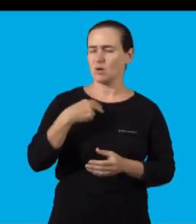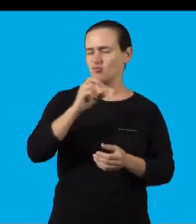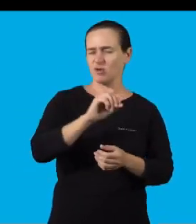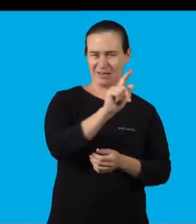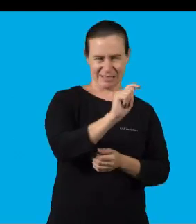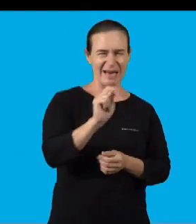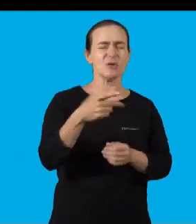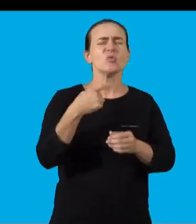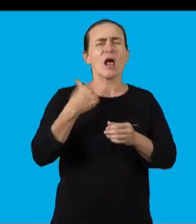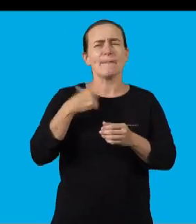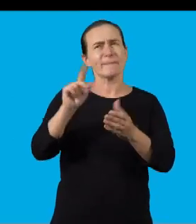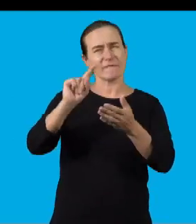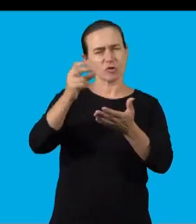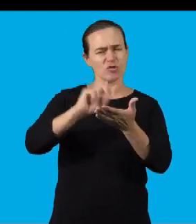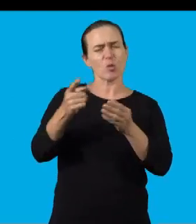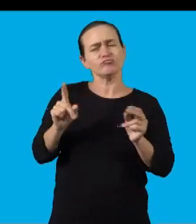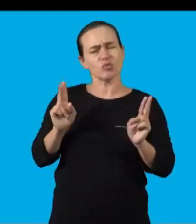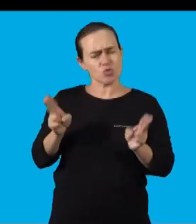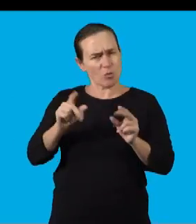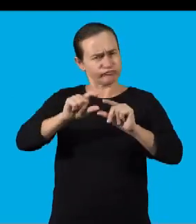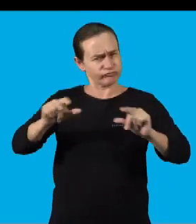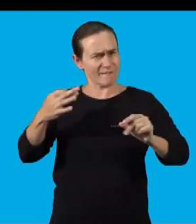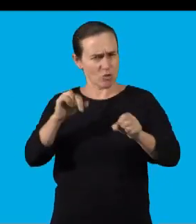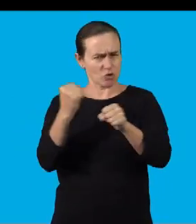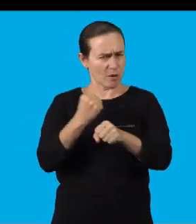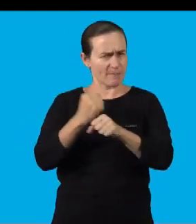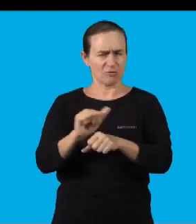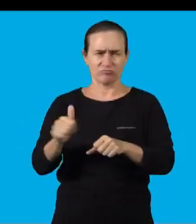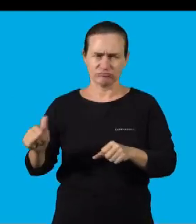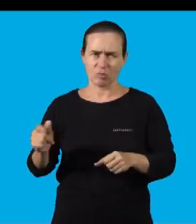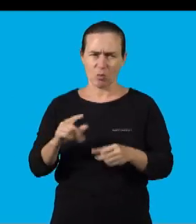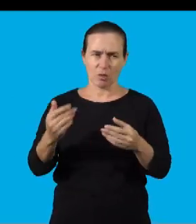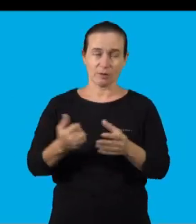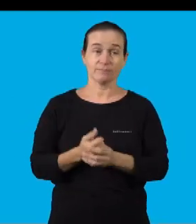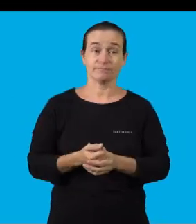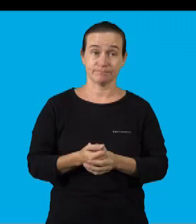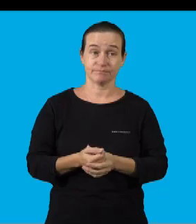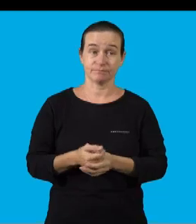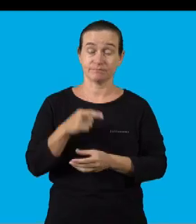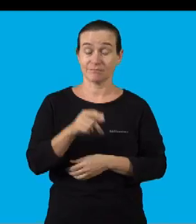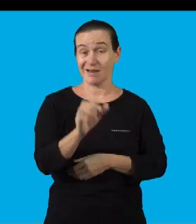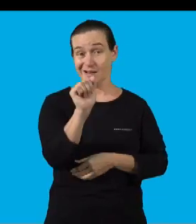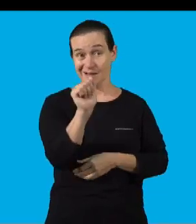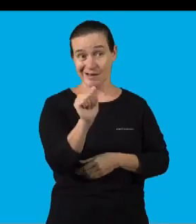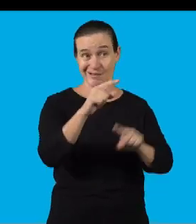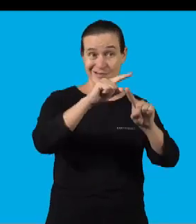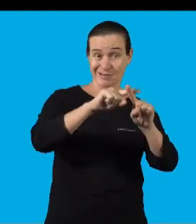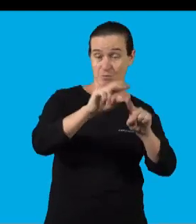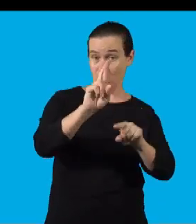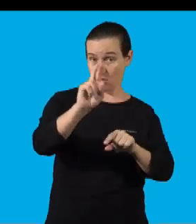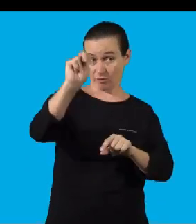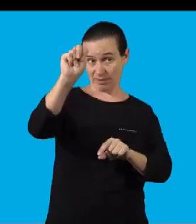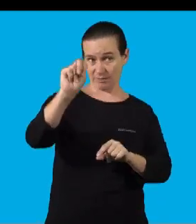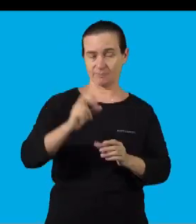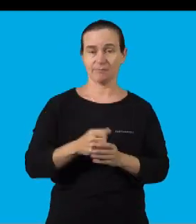by writing the general term for a geometric sequence, and that is a multiplied by